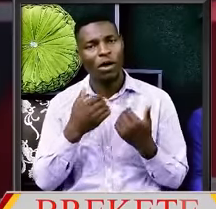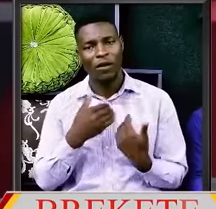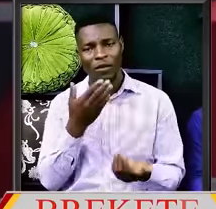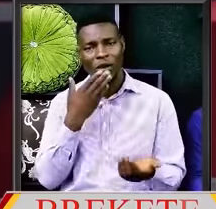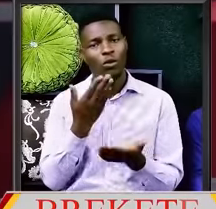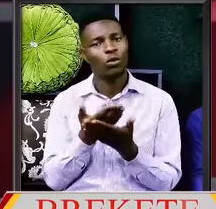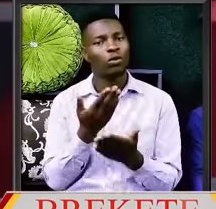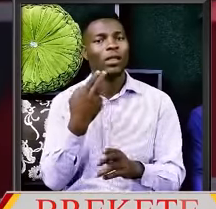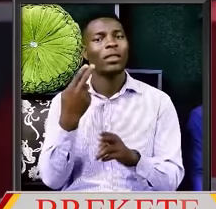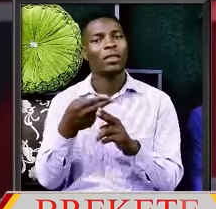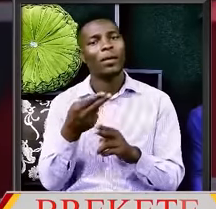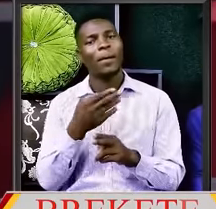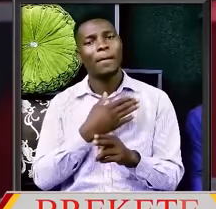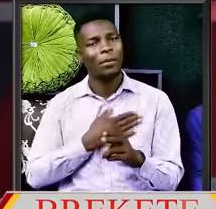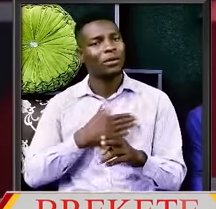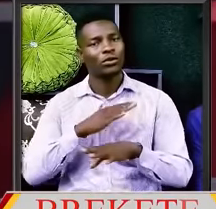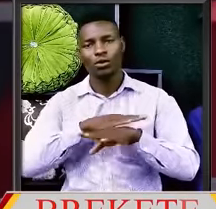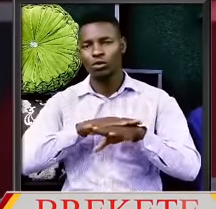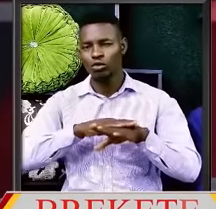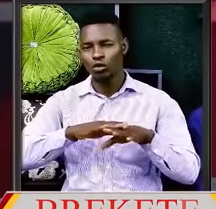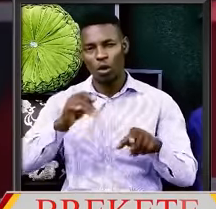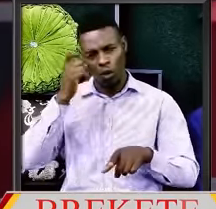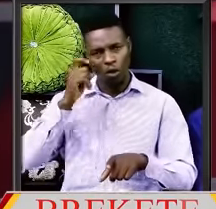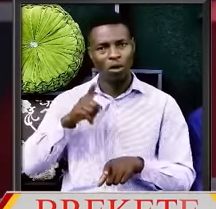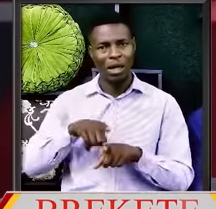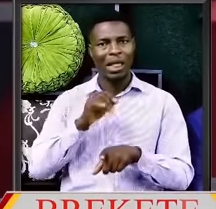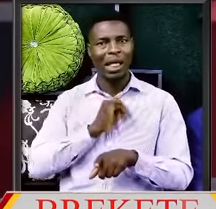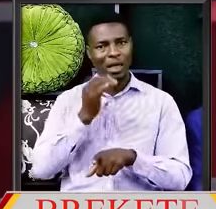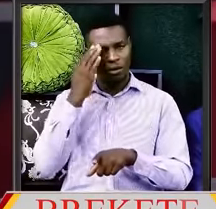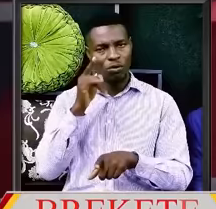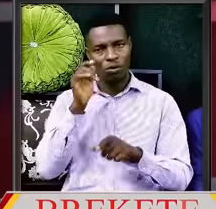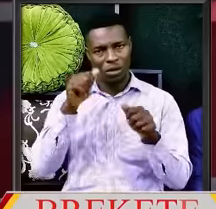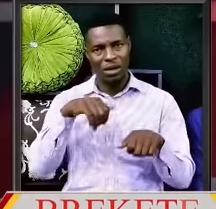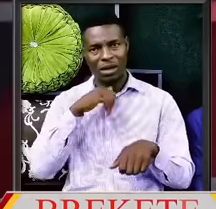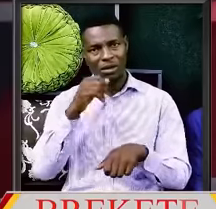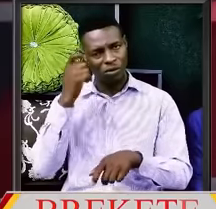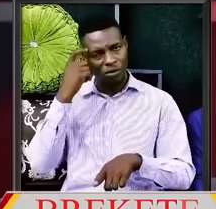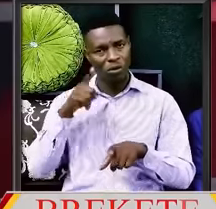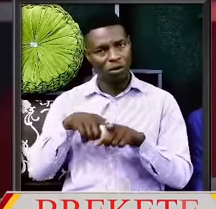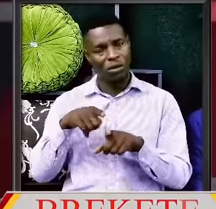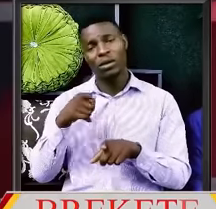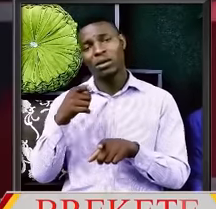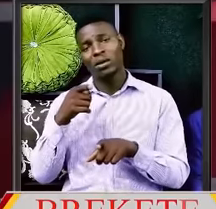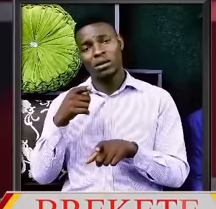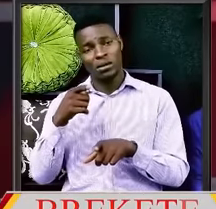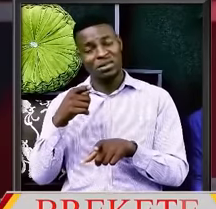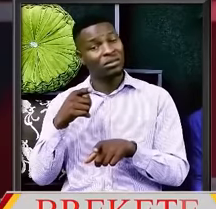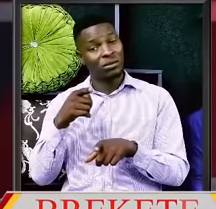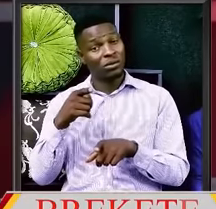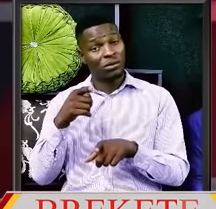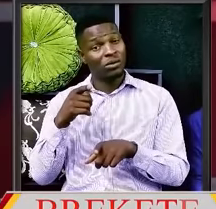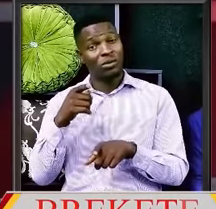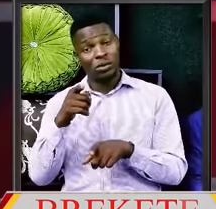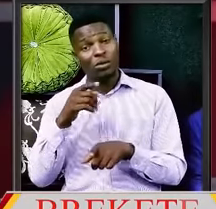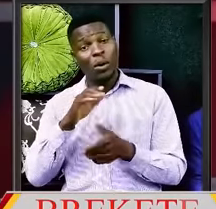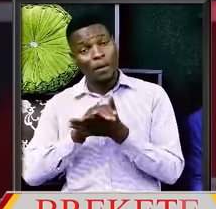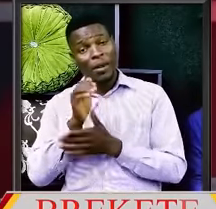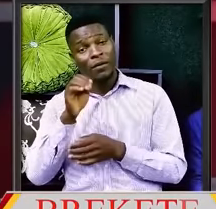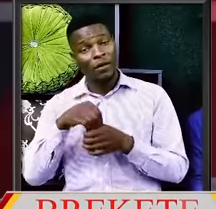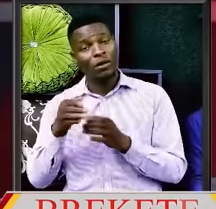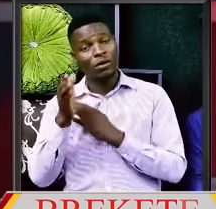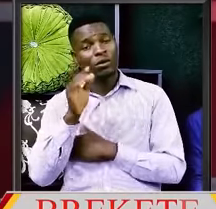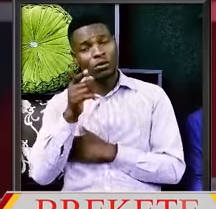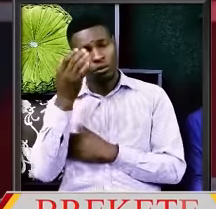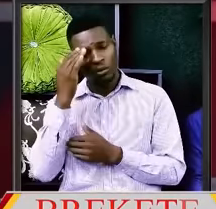Thank you, sir. Don't compromise. I know you can never compromise, because if you compromise, you believe in God, and you know that God will not forgive you. Thank you, sir. And